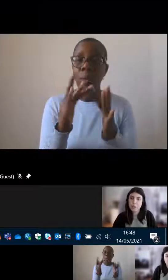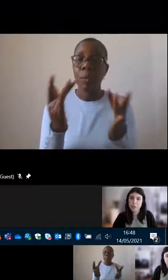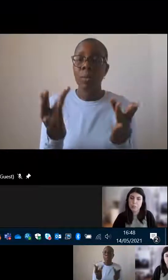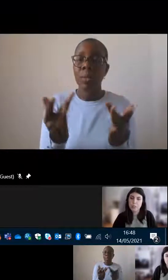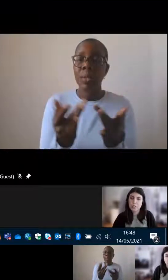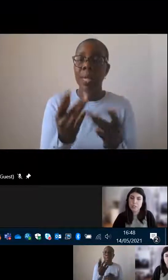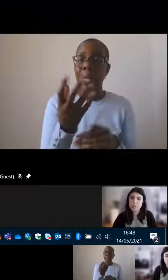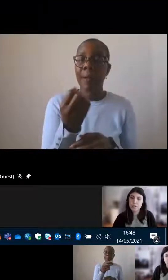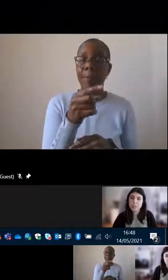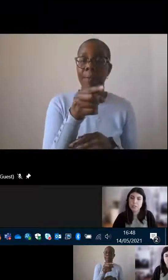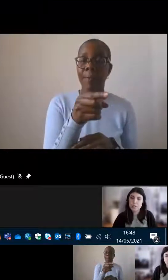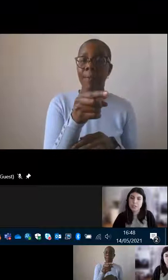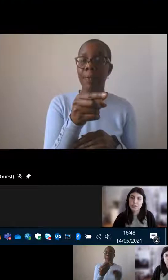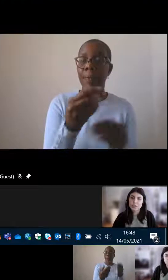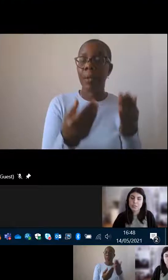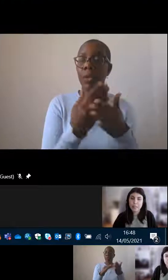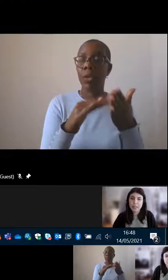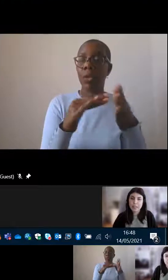It's